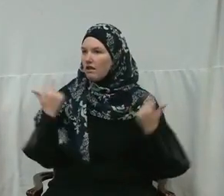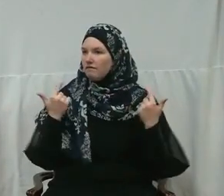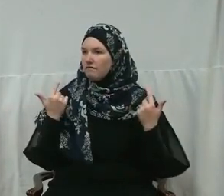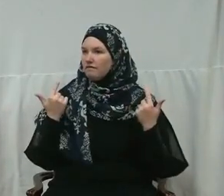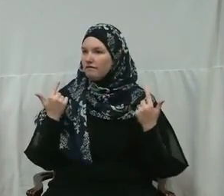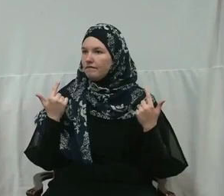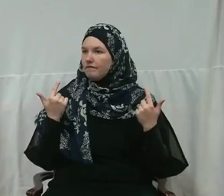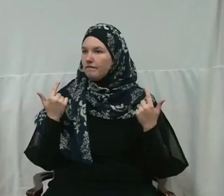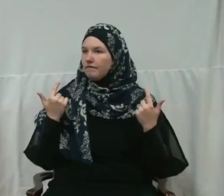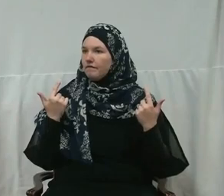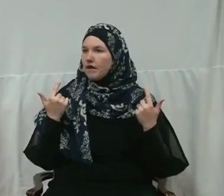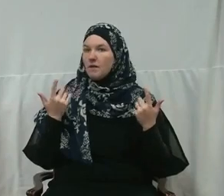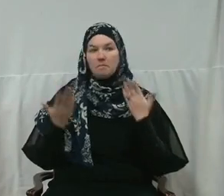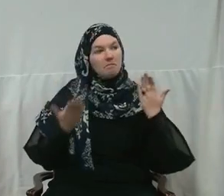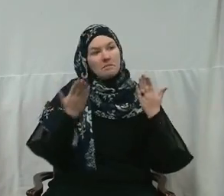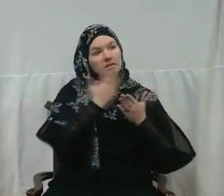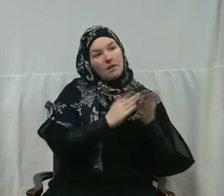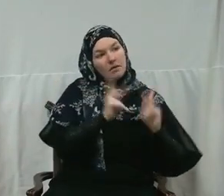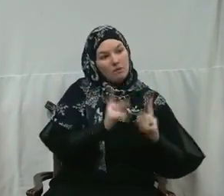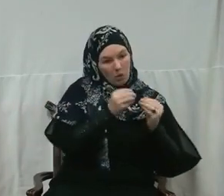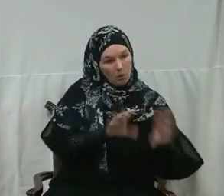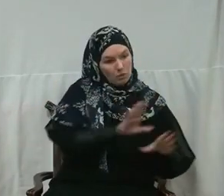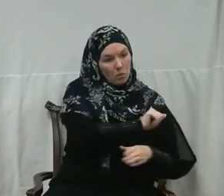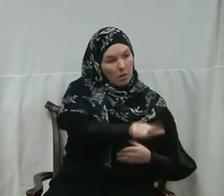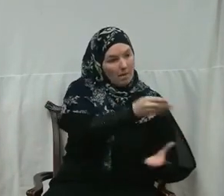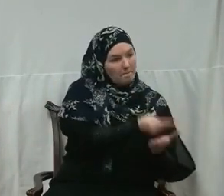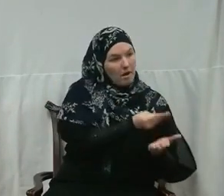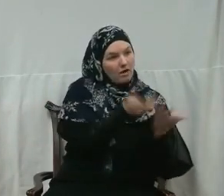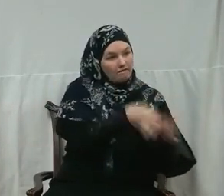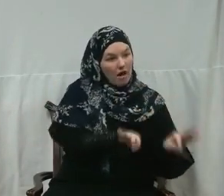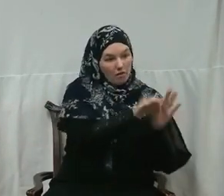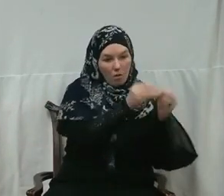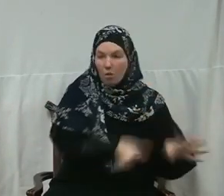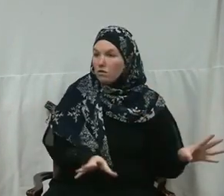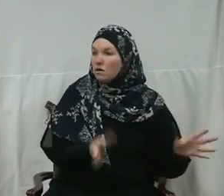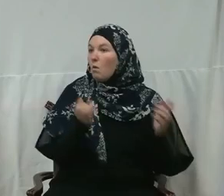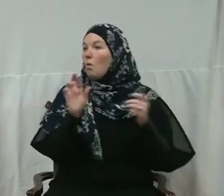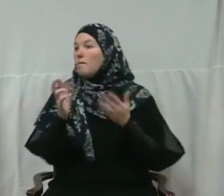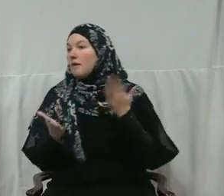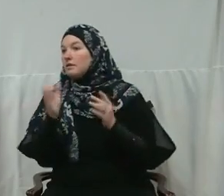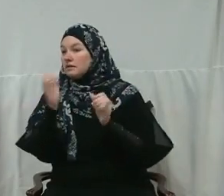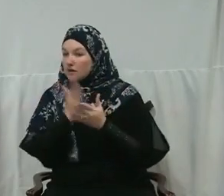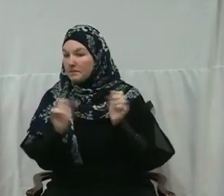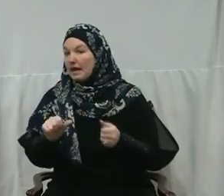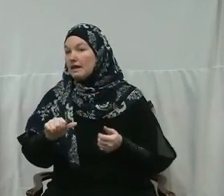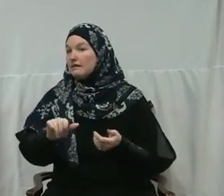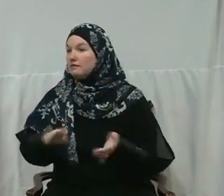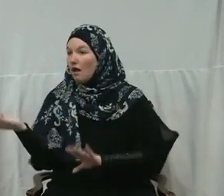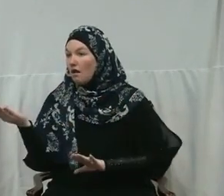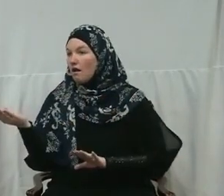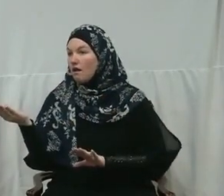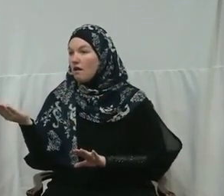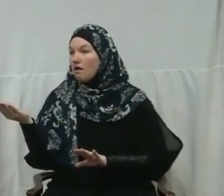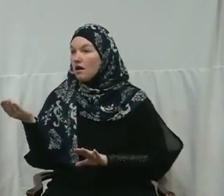treasure or blood or limb. The community must be consulted and they ought to speak freely